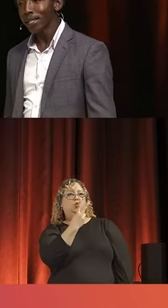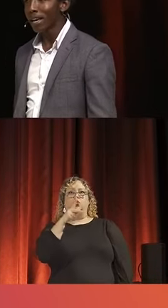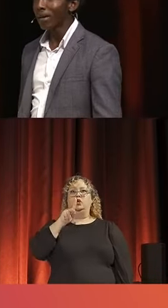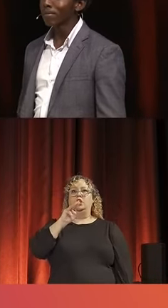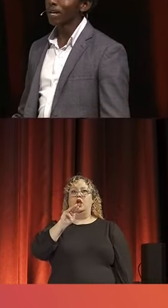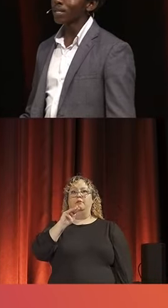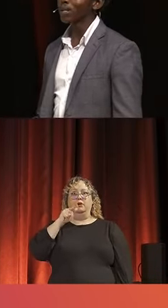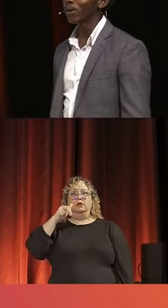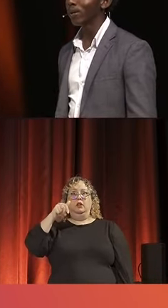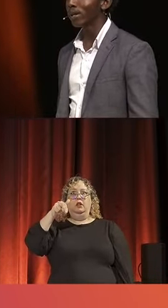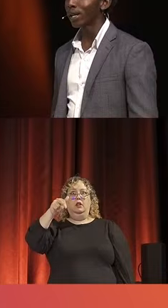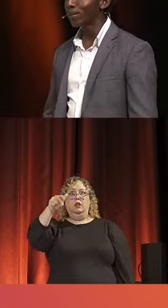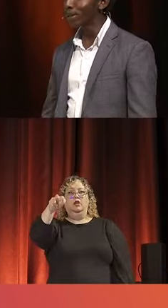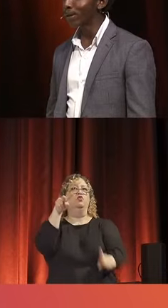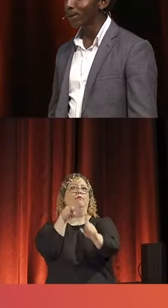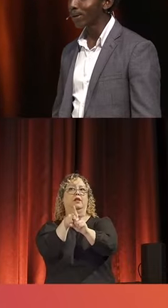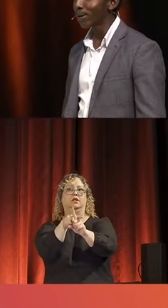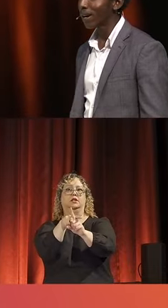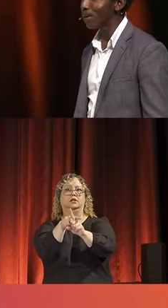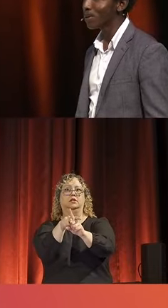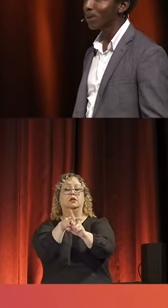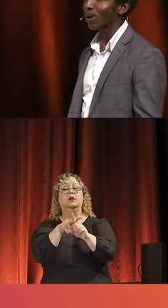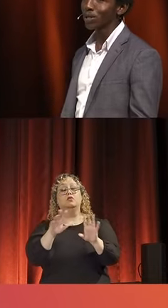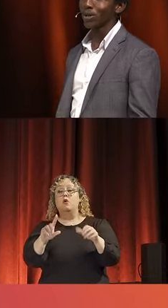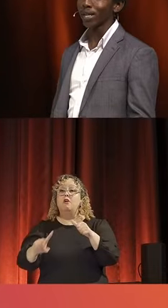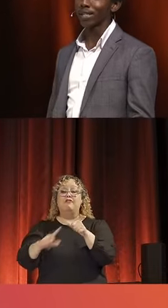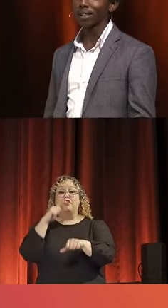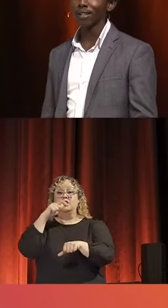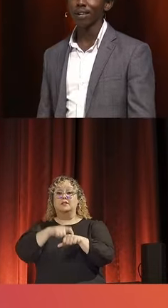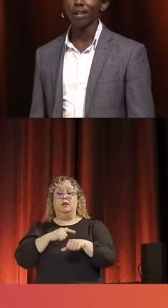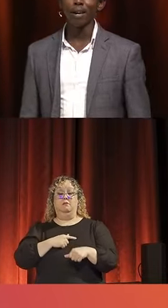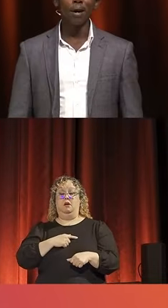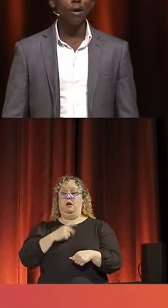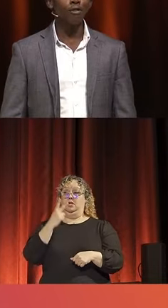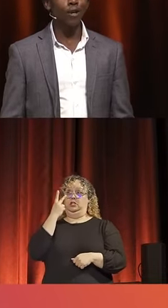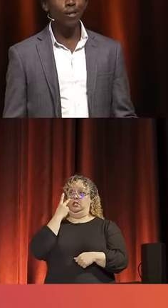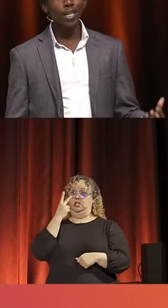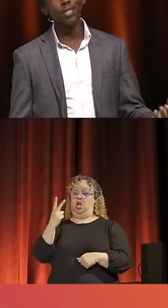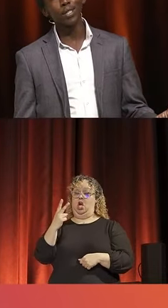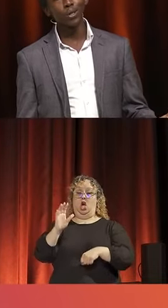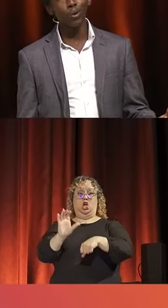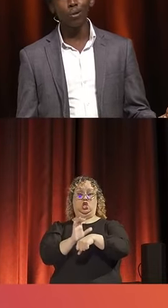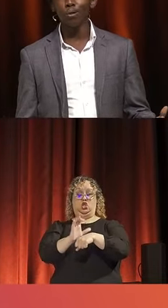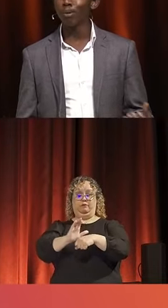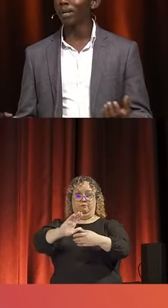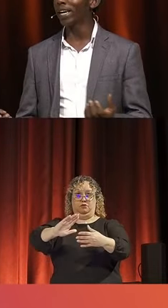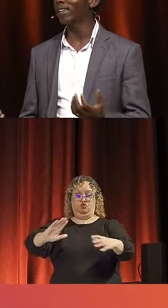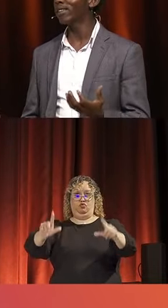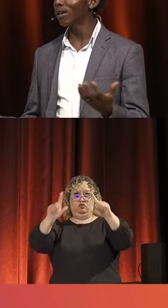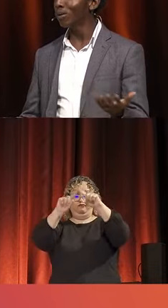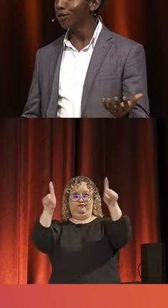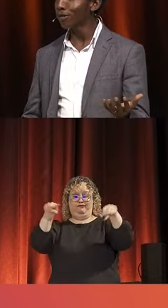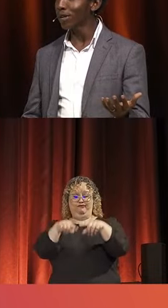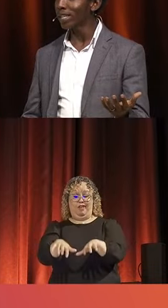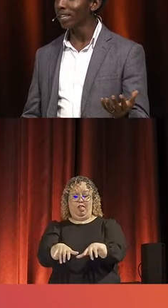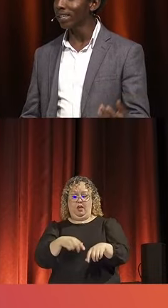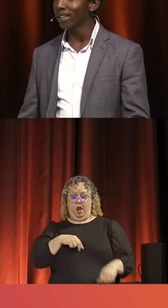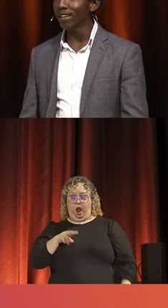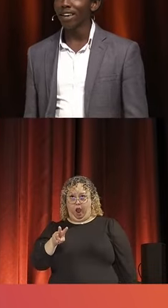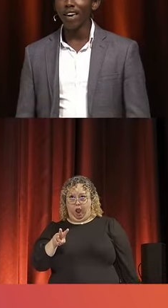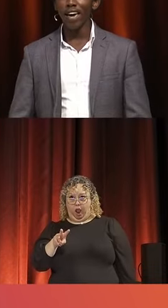The first time I saw a computer, I was awestruck. Fellow kids at school were playing Wolf